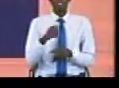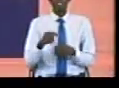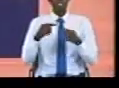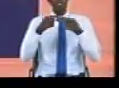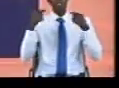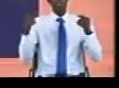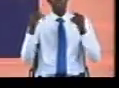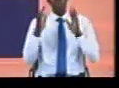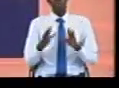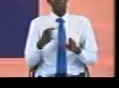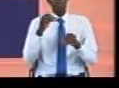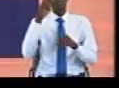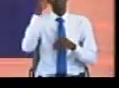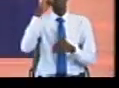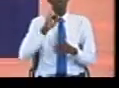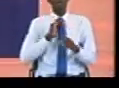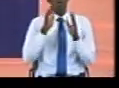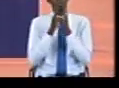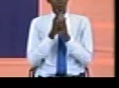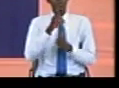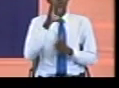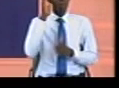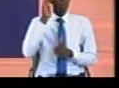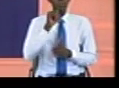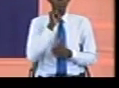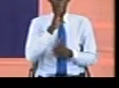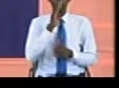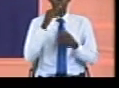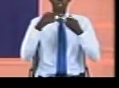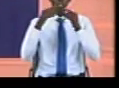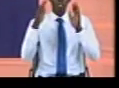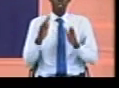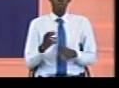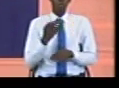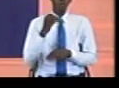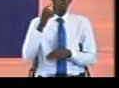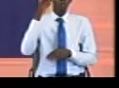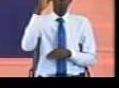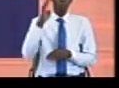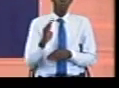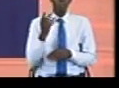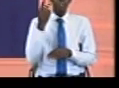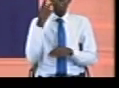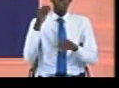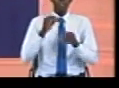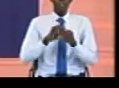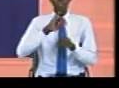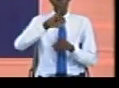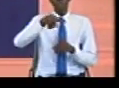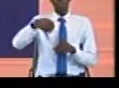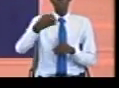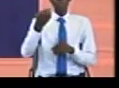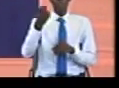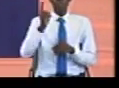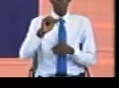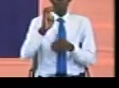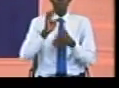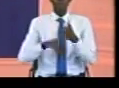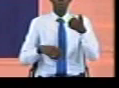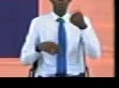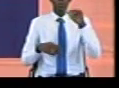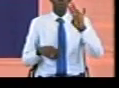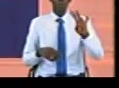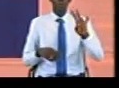I pray you'll not be an enemy of God. We're coming back to John chapter 17. John chapter